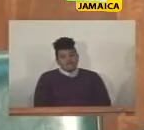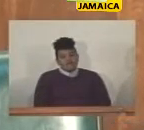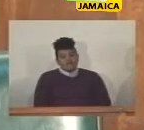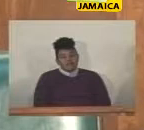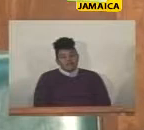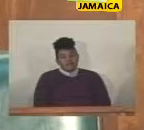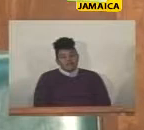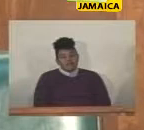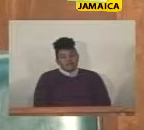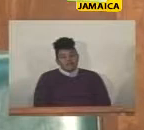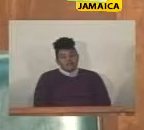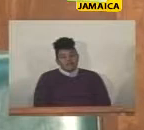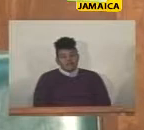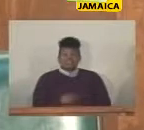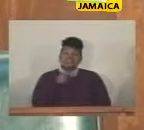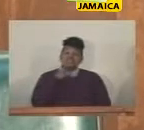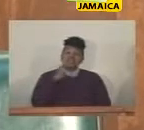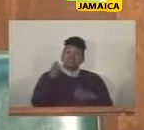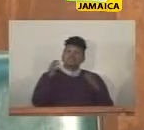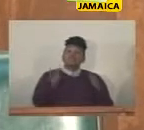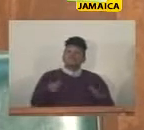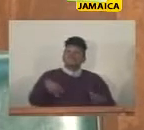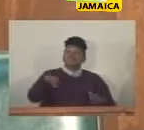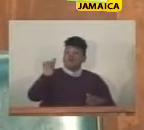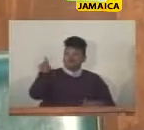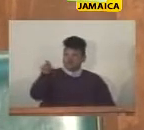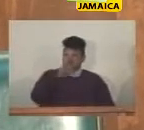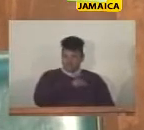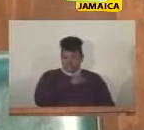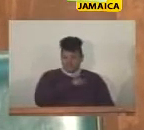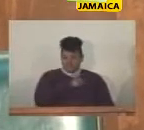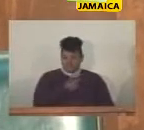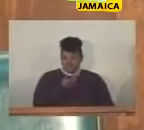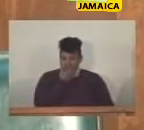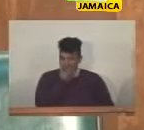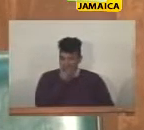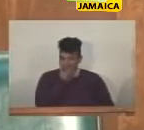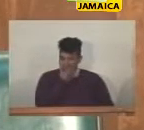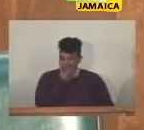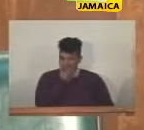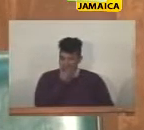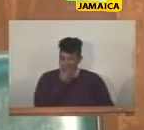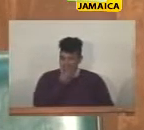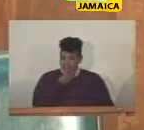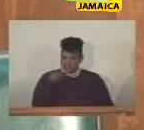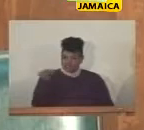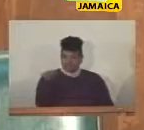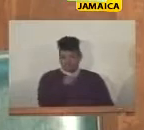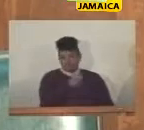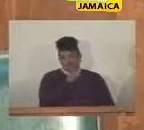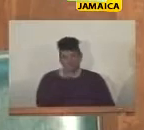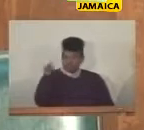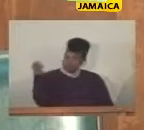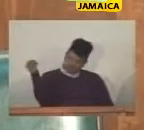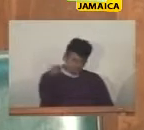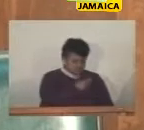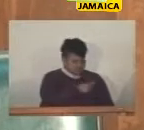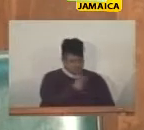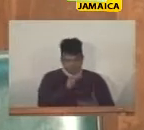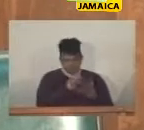obliged. Two quick points. One, simple. I too support